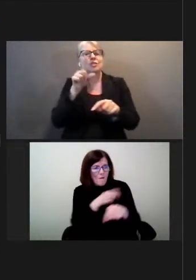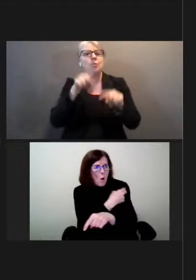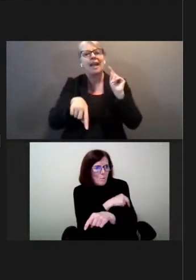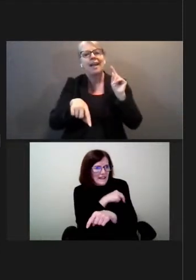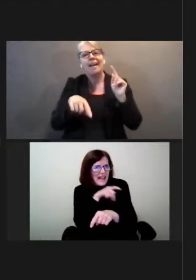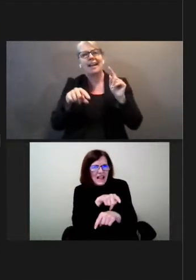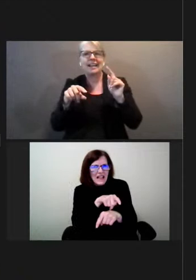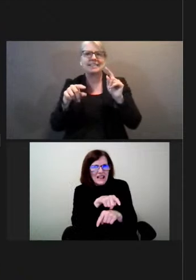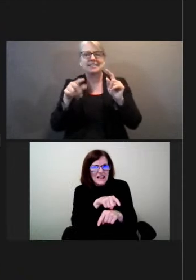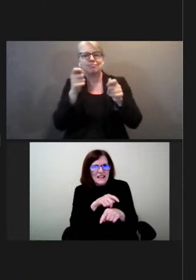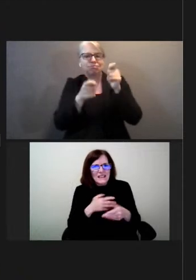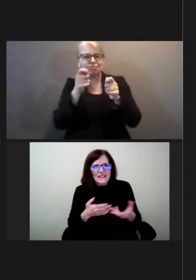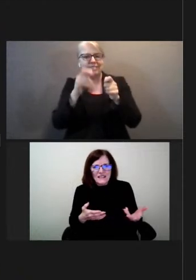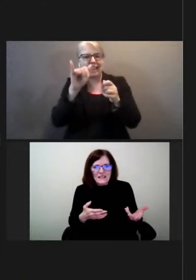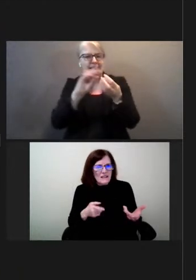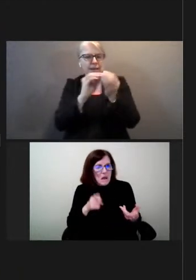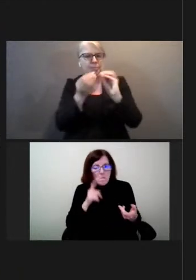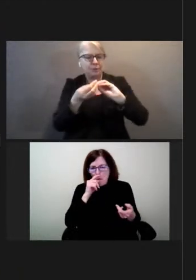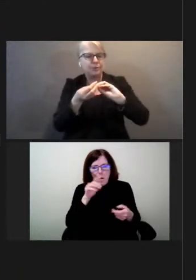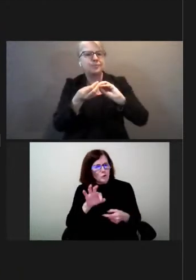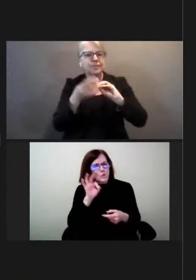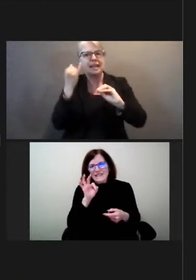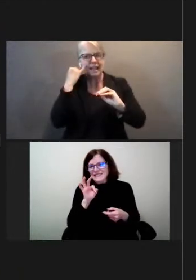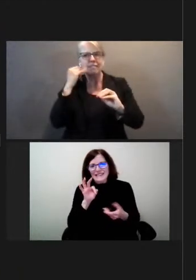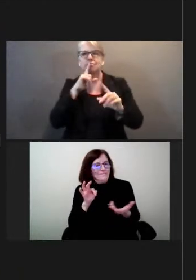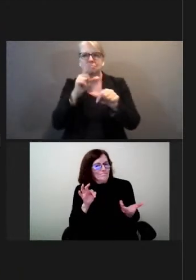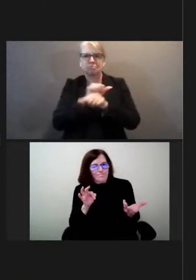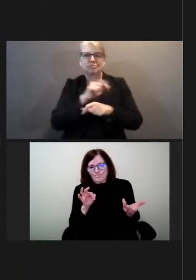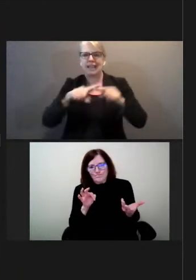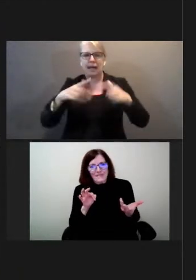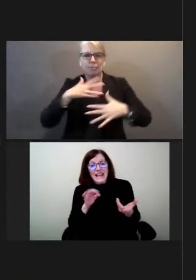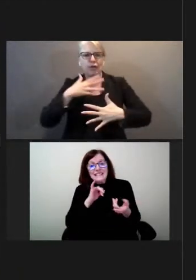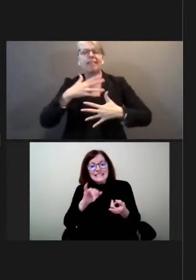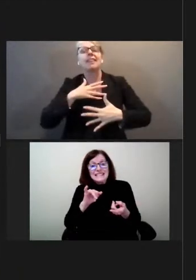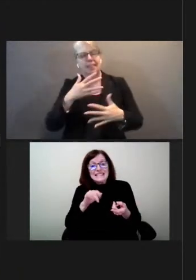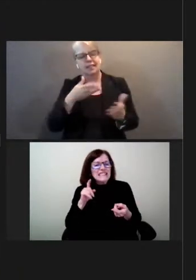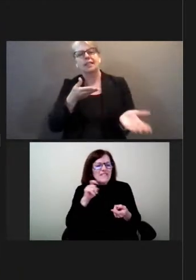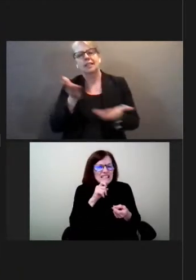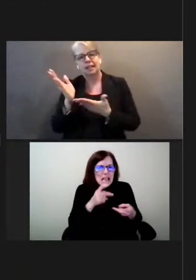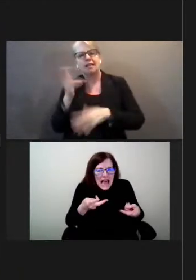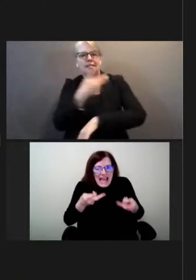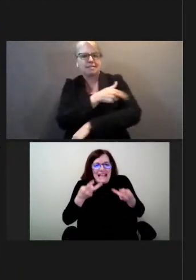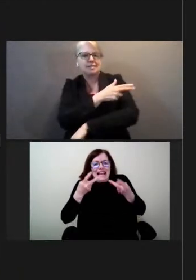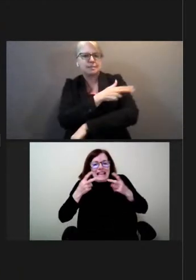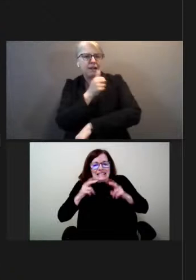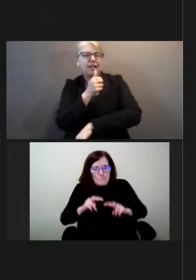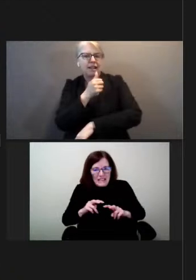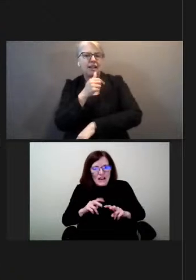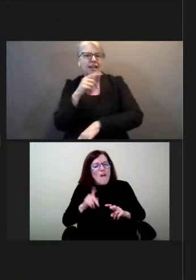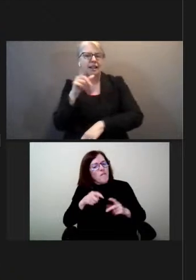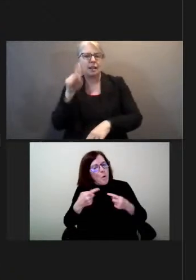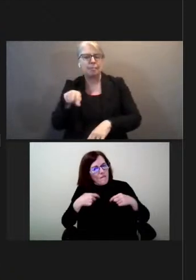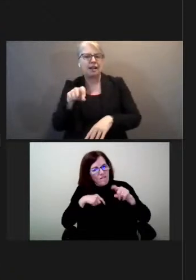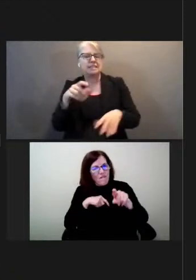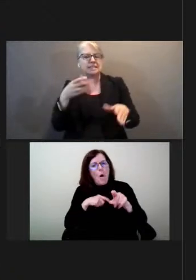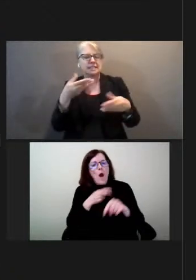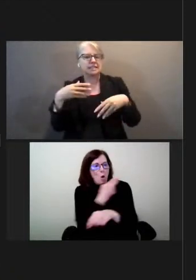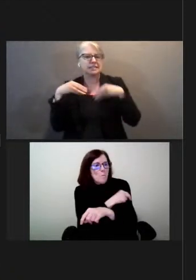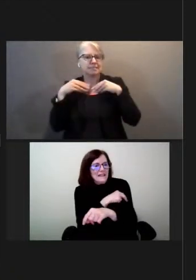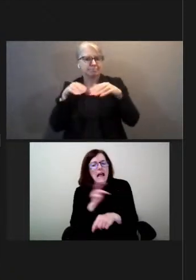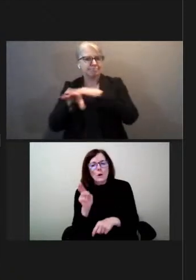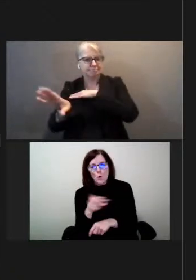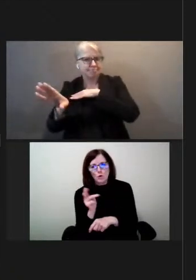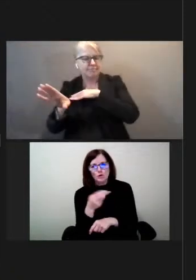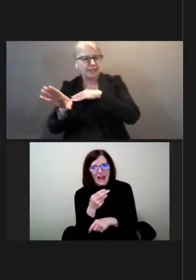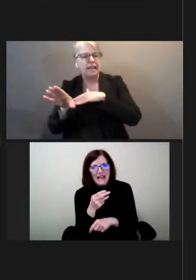or not. If you're having trouble breathing, you're going to need to go to the hospital and they're going to need to admit you. And what you can